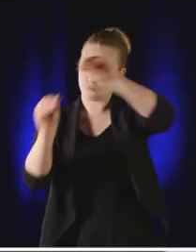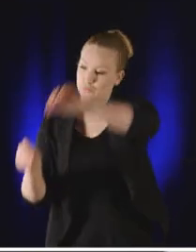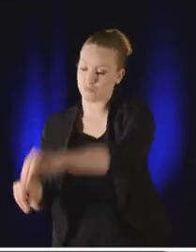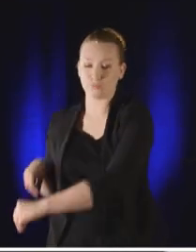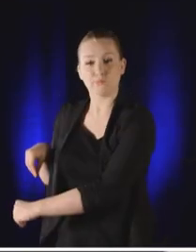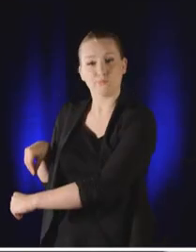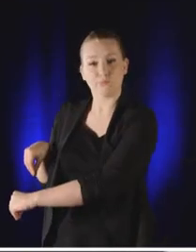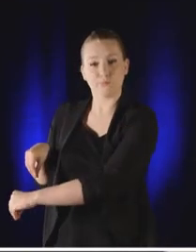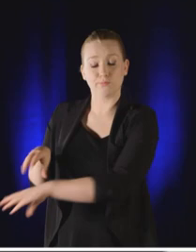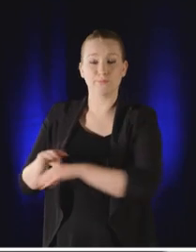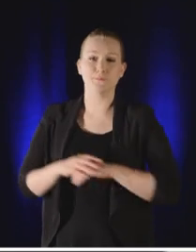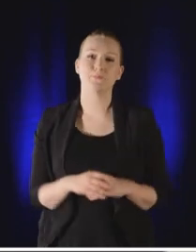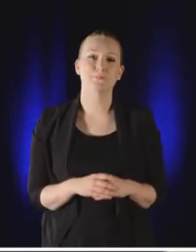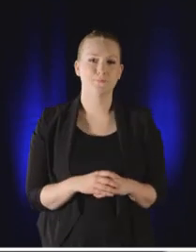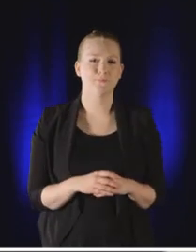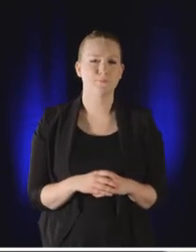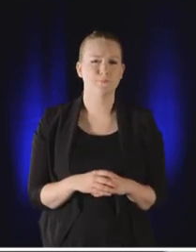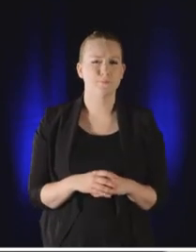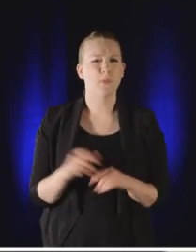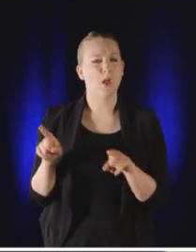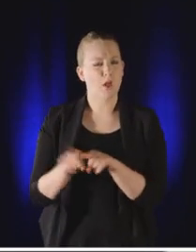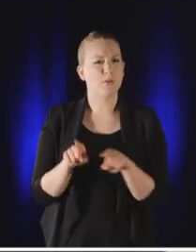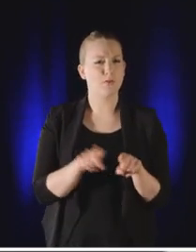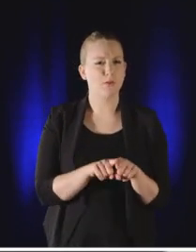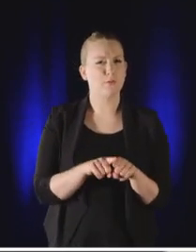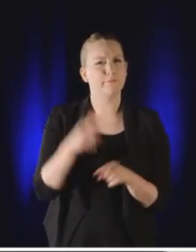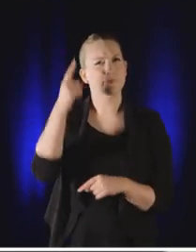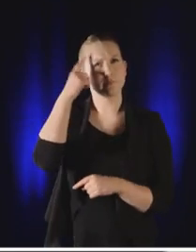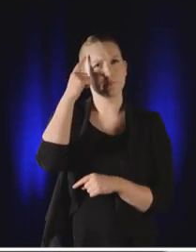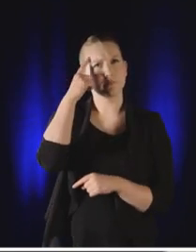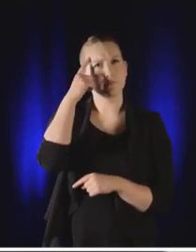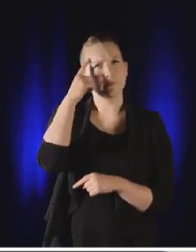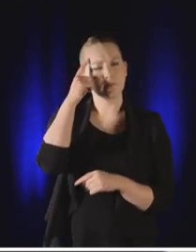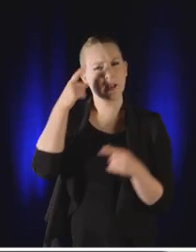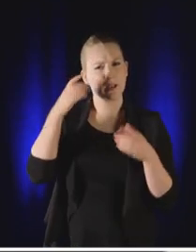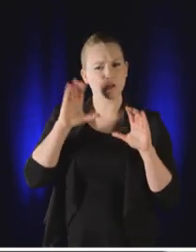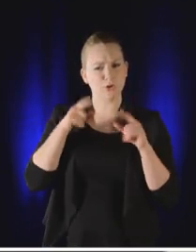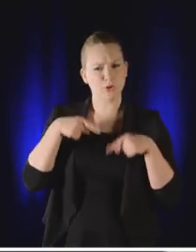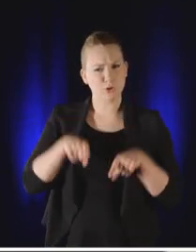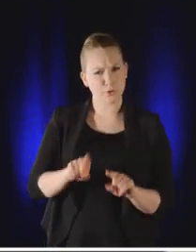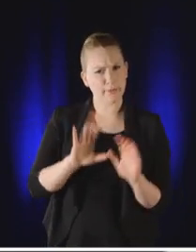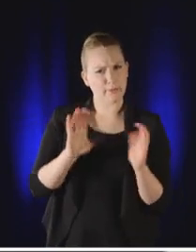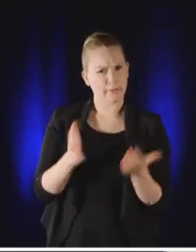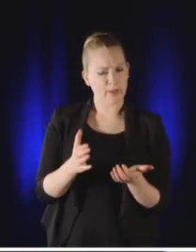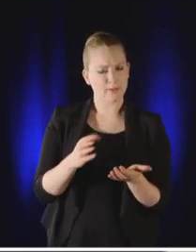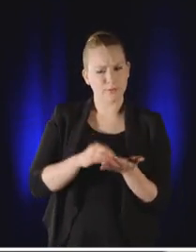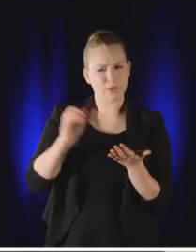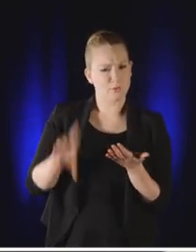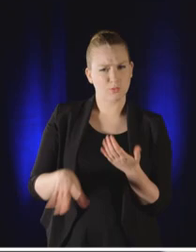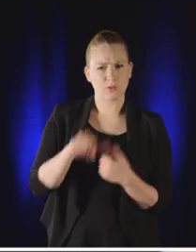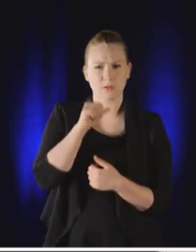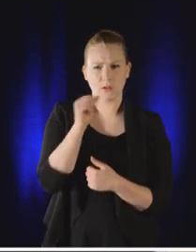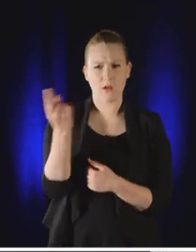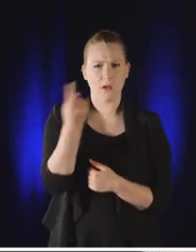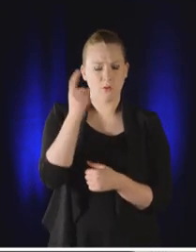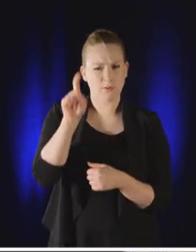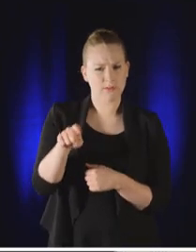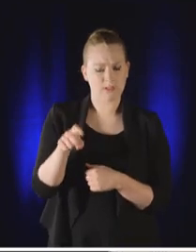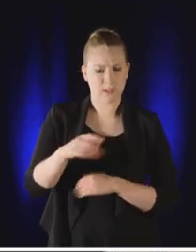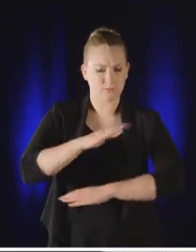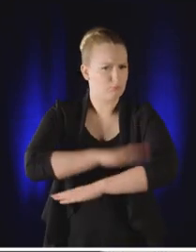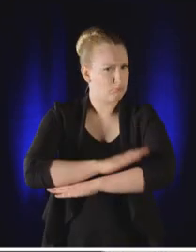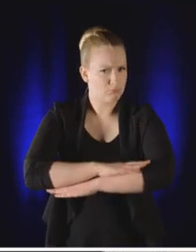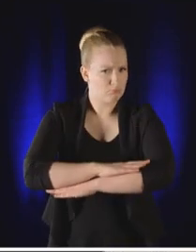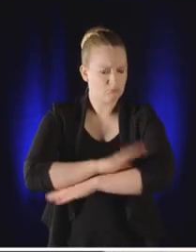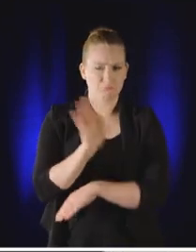up, and fold it aside. And I also was thinking that in class, it's not always necessary for students to have their